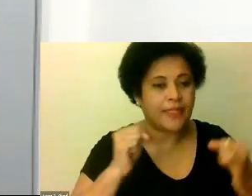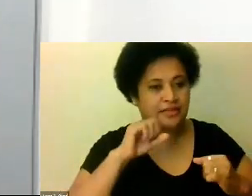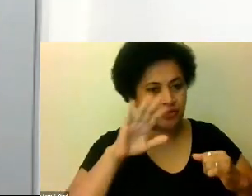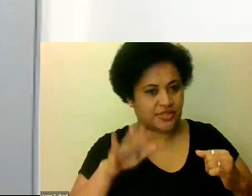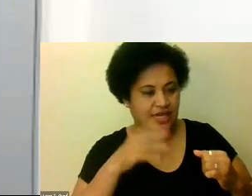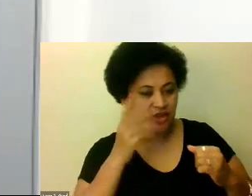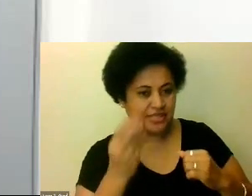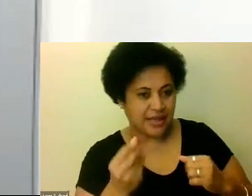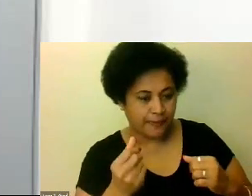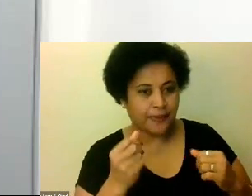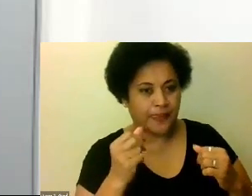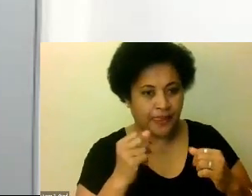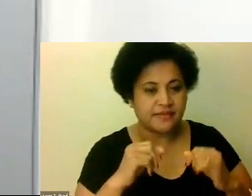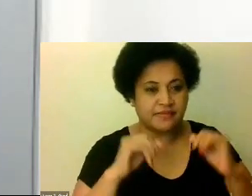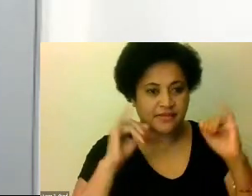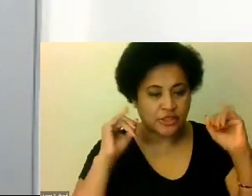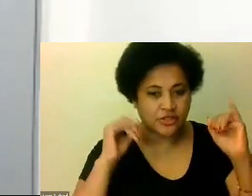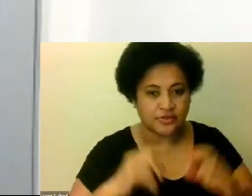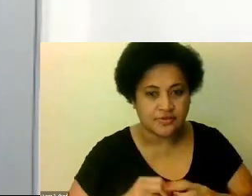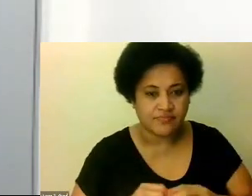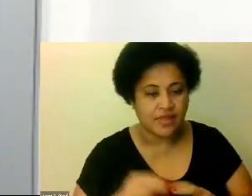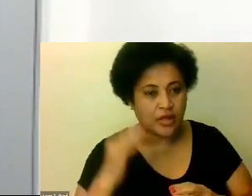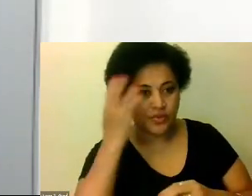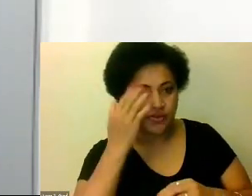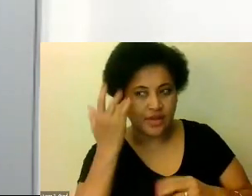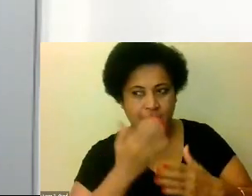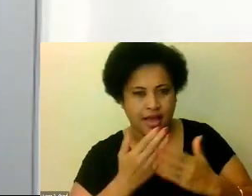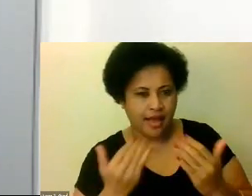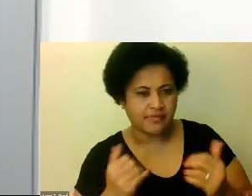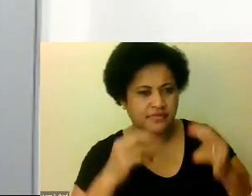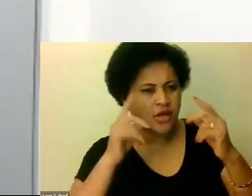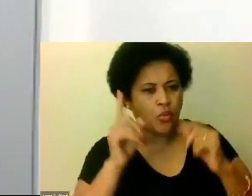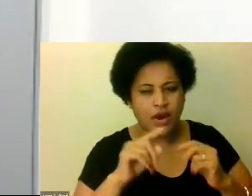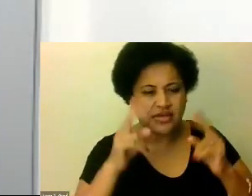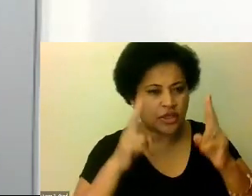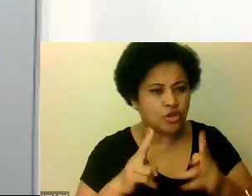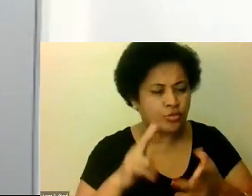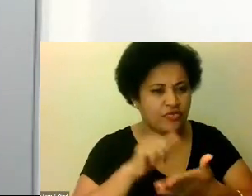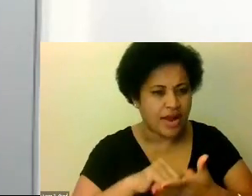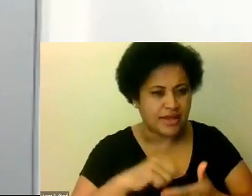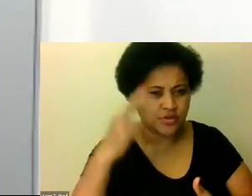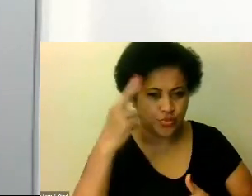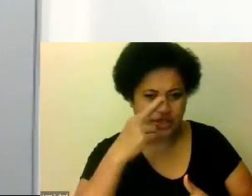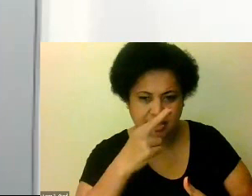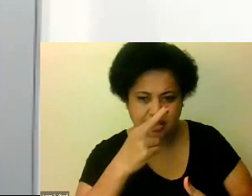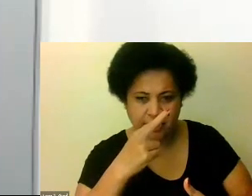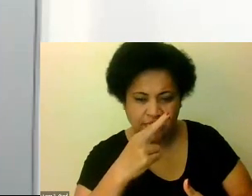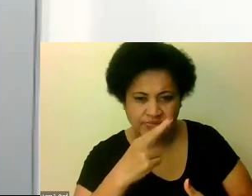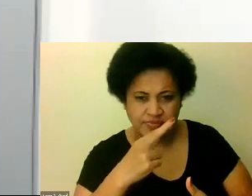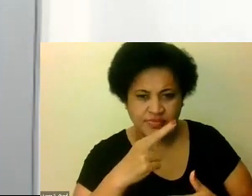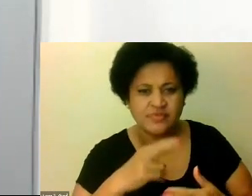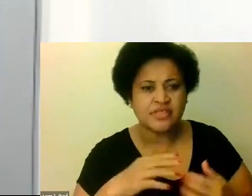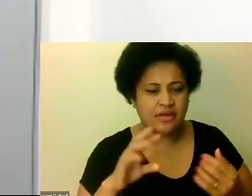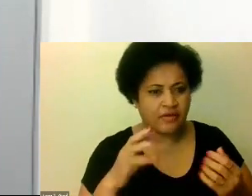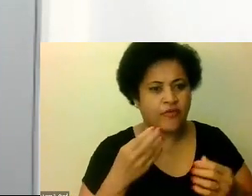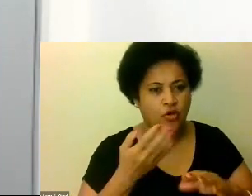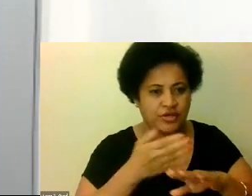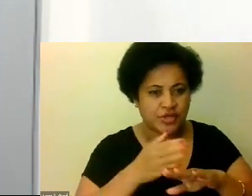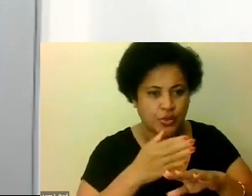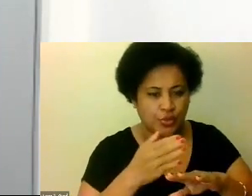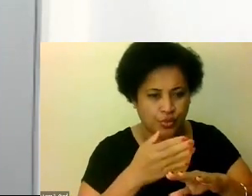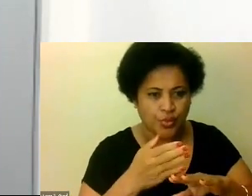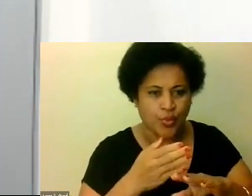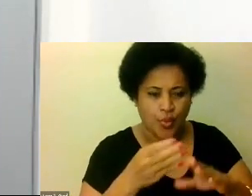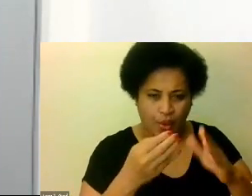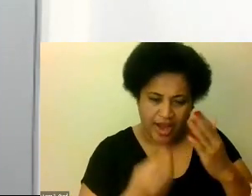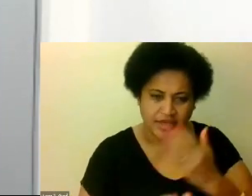think about what the human rights risks are when it comes to especially new and emerging technologies.